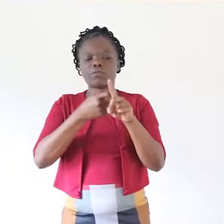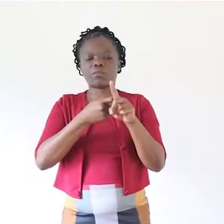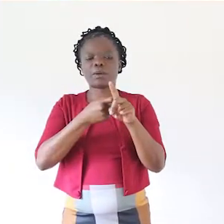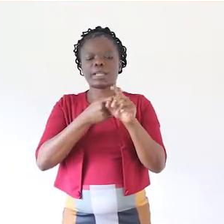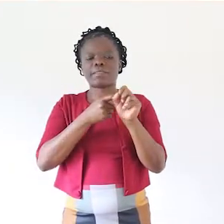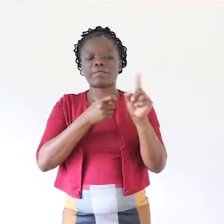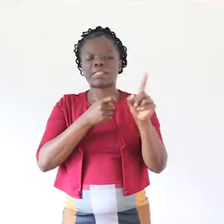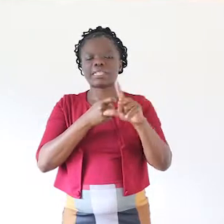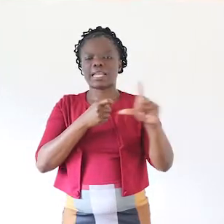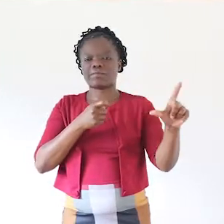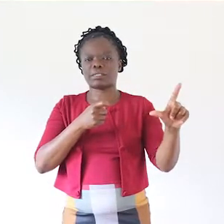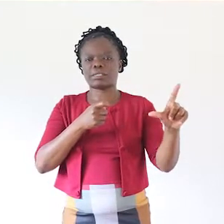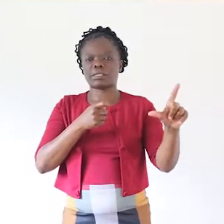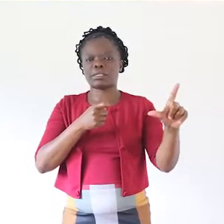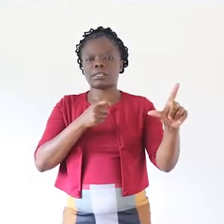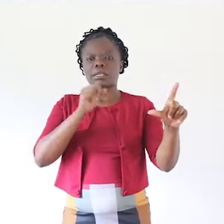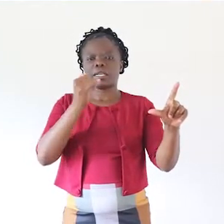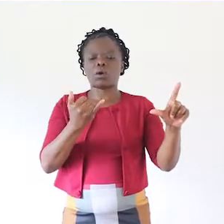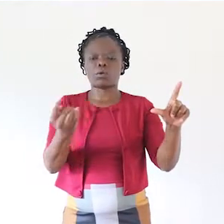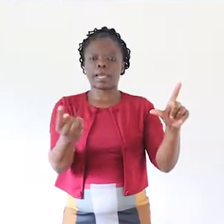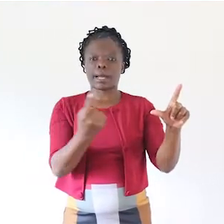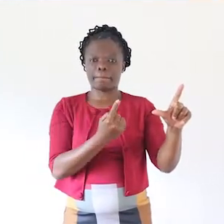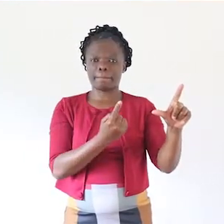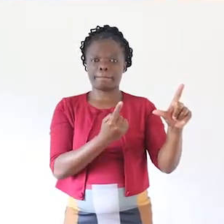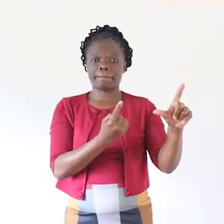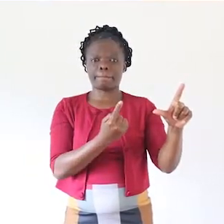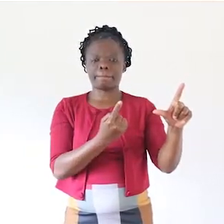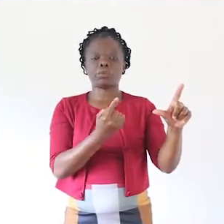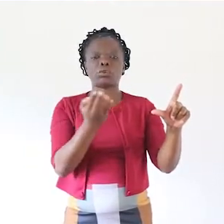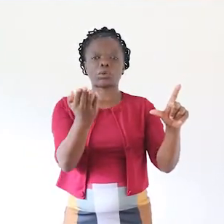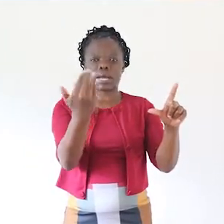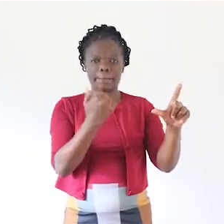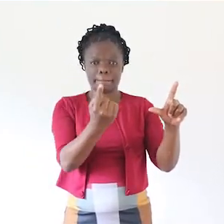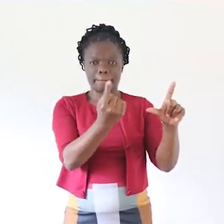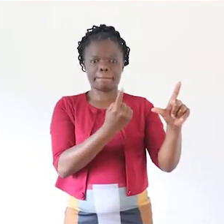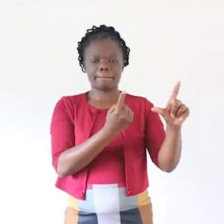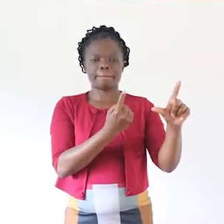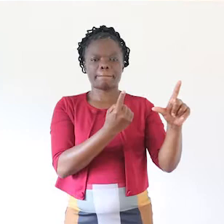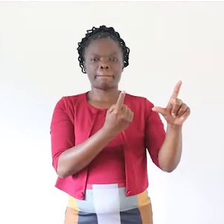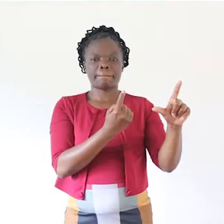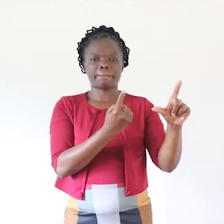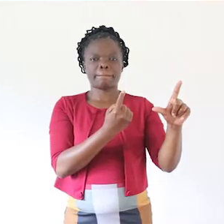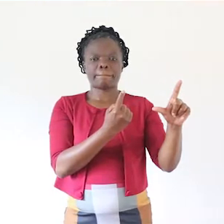farthest left. So you can come along. You can come along